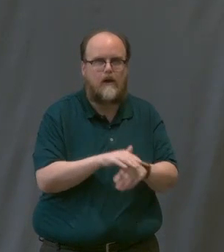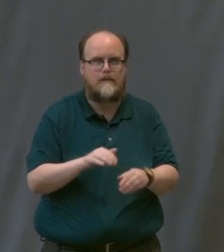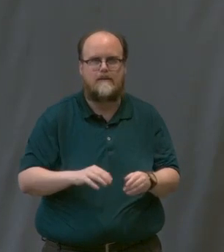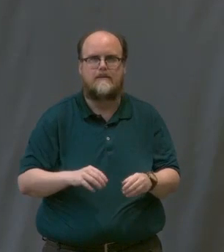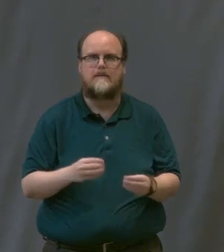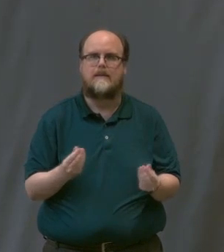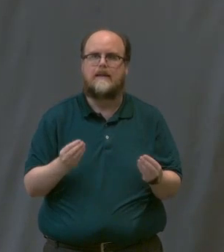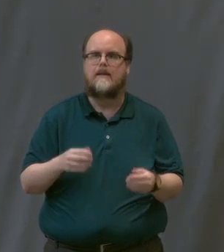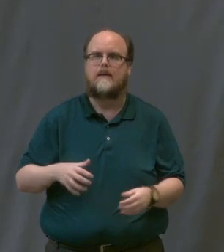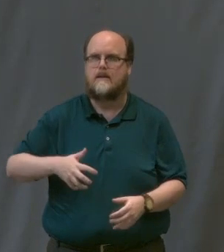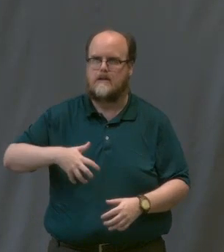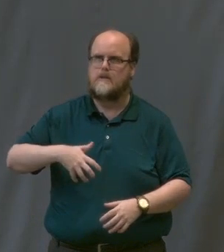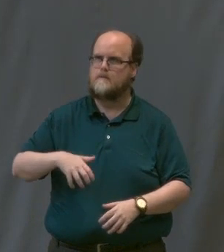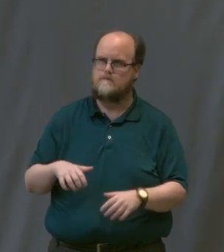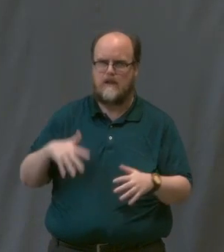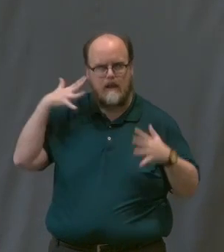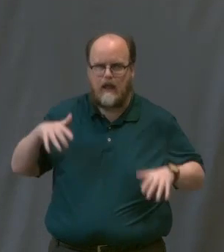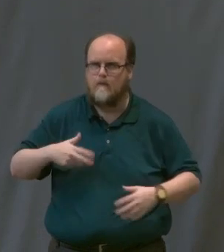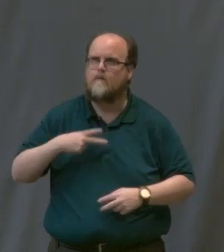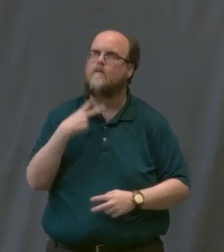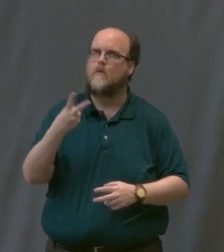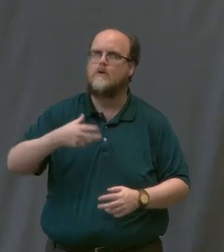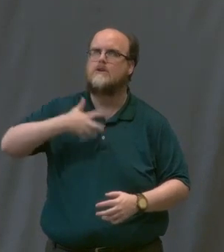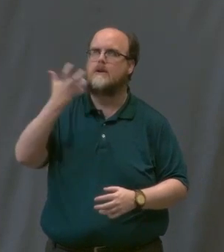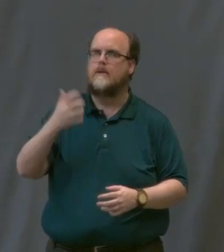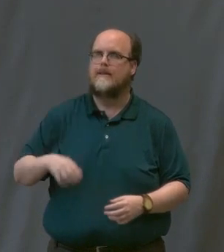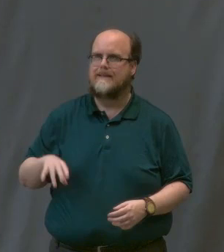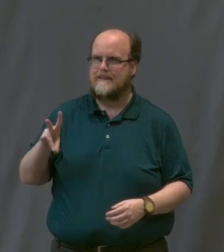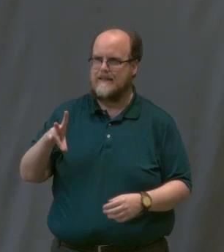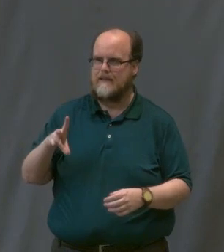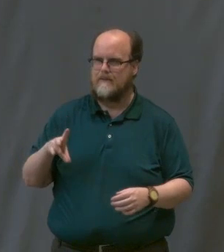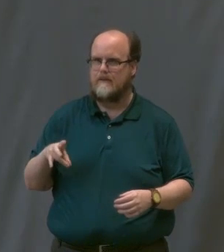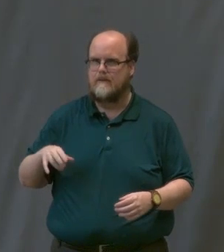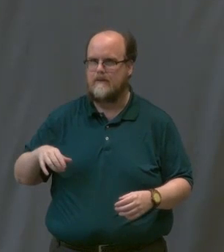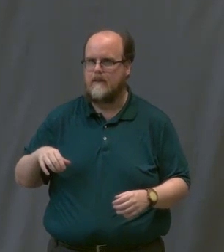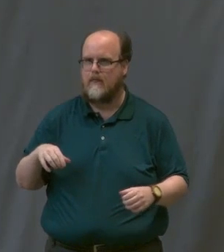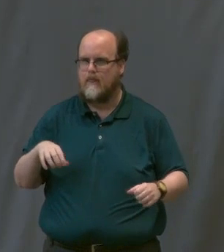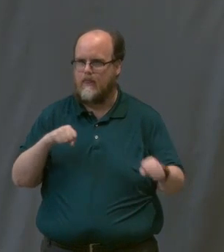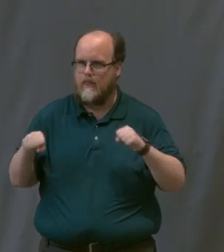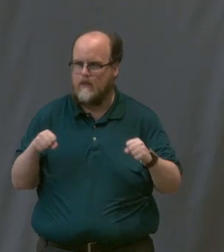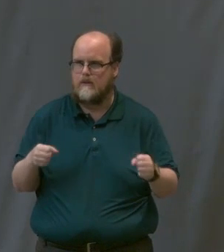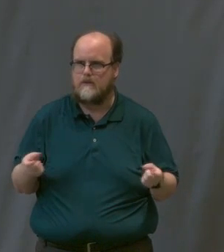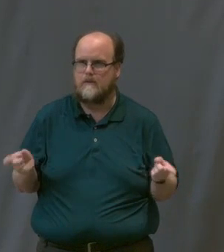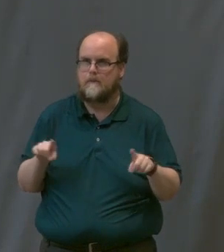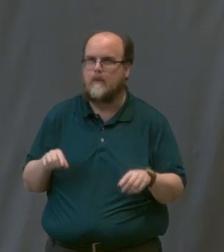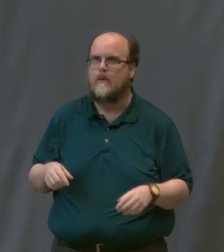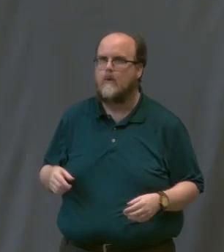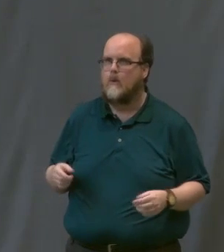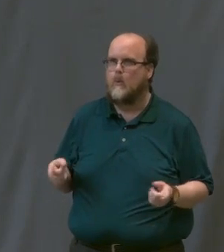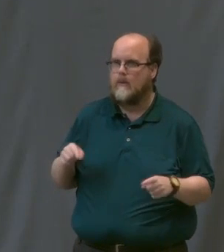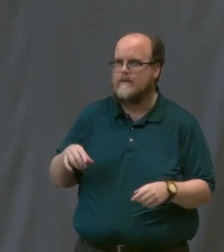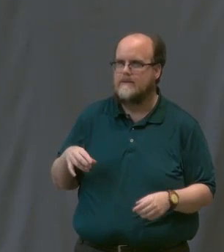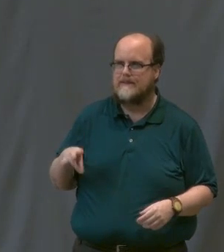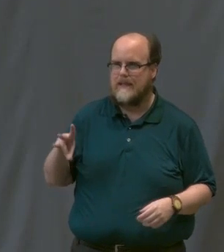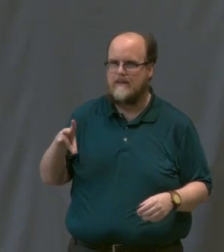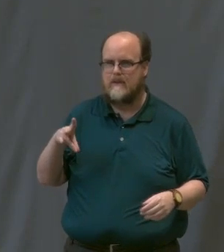a lion roars. When he cried out, 7 thunders uttered their voices. Now when the 7 thunders uttered